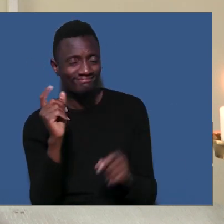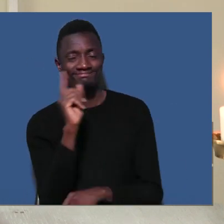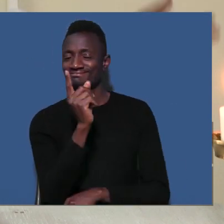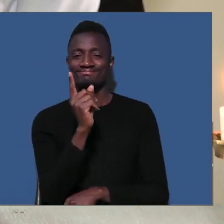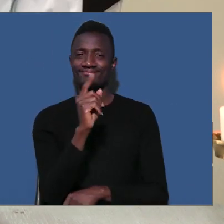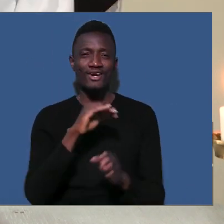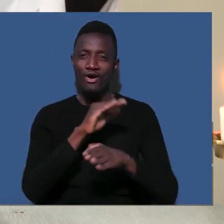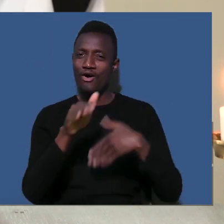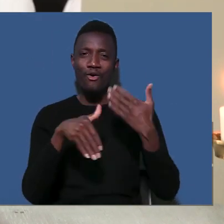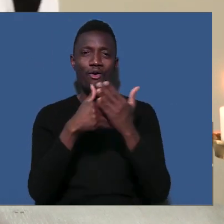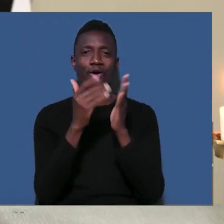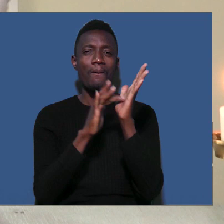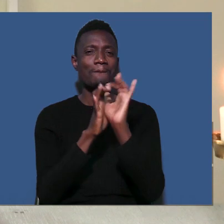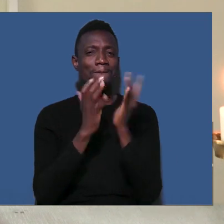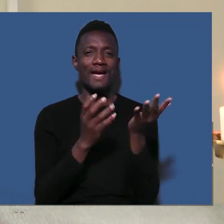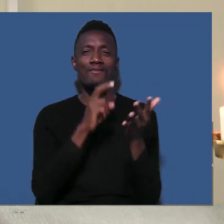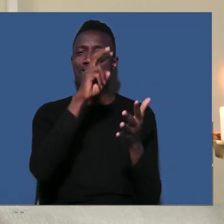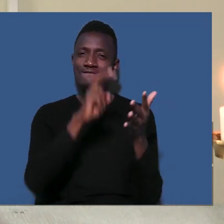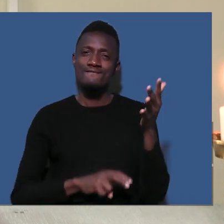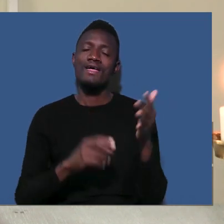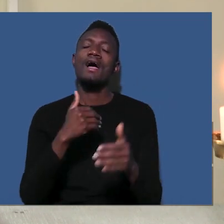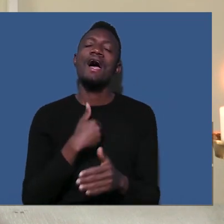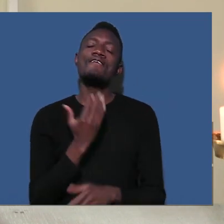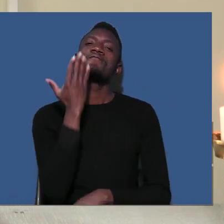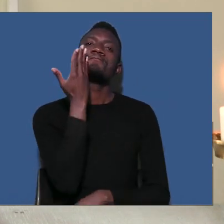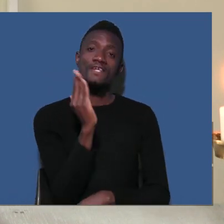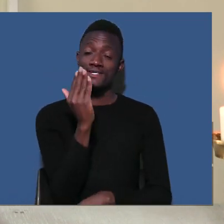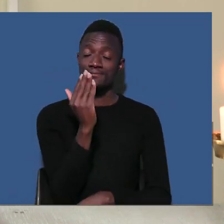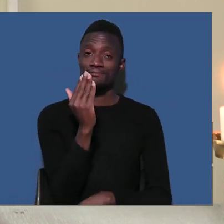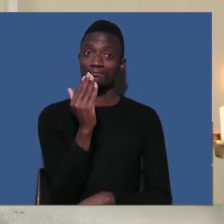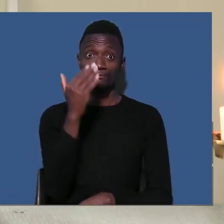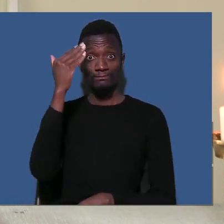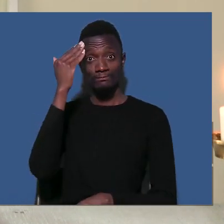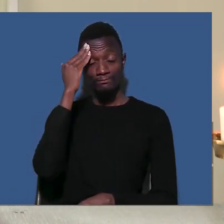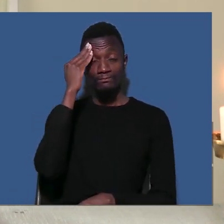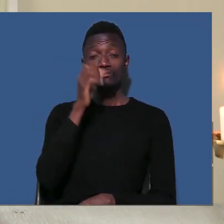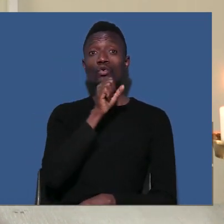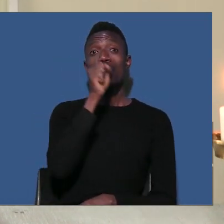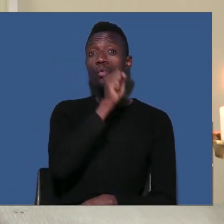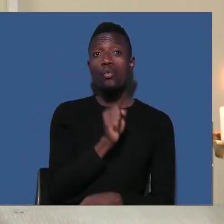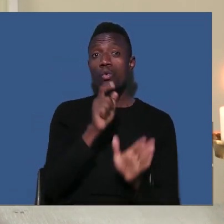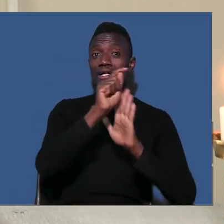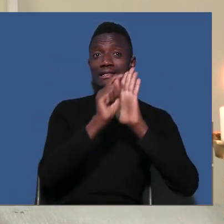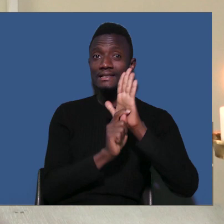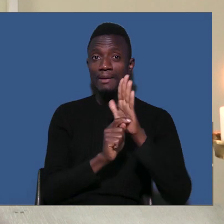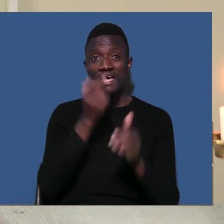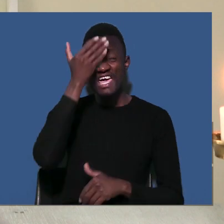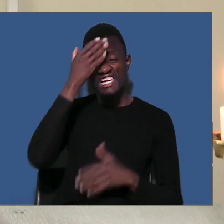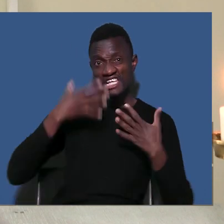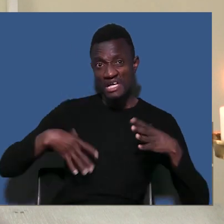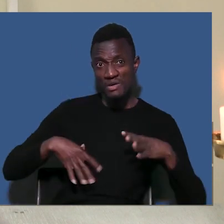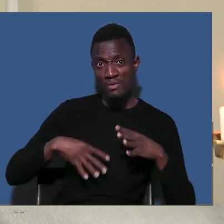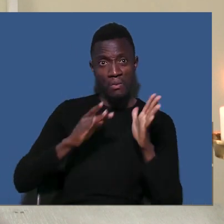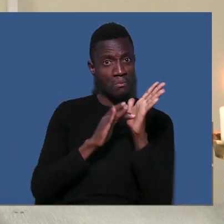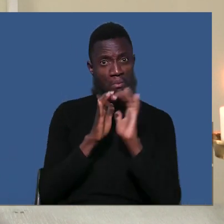word. You know, during the Old Testament, the children of Israel didn't have copies. So